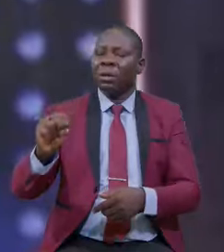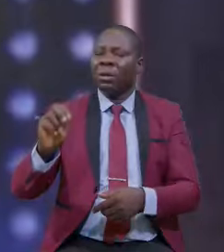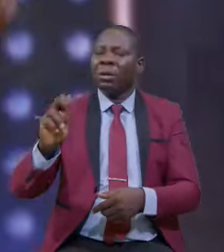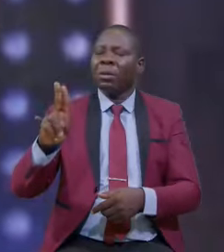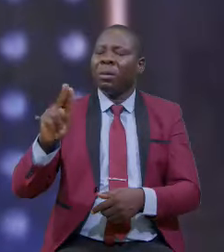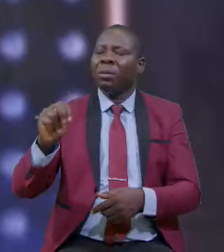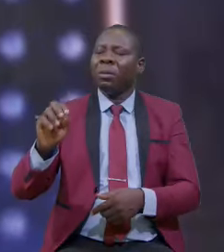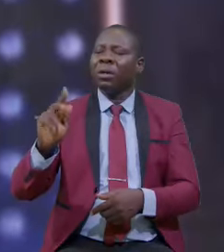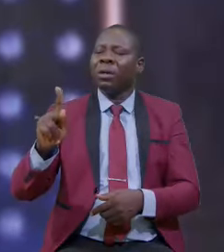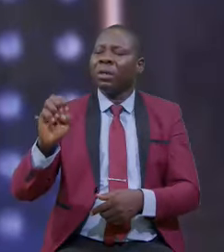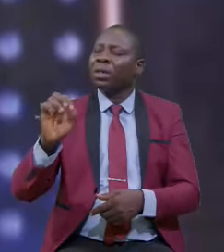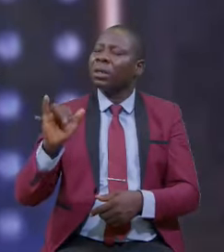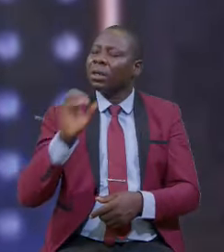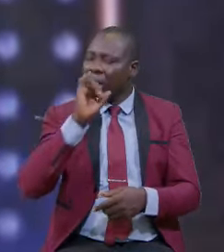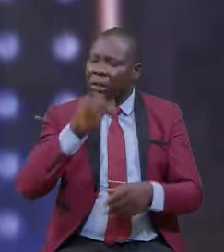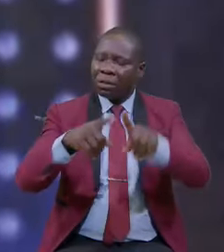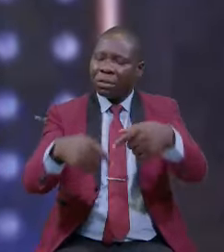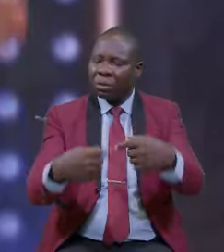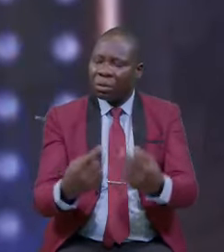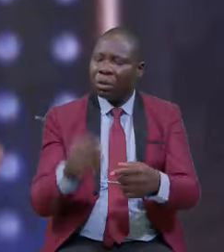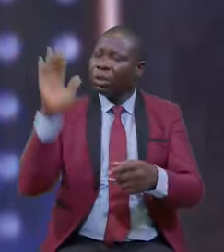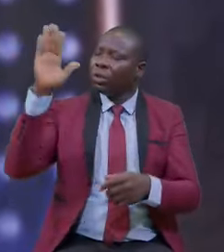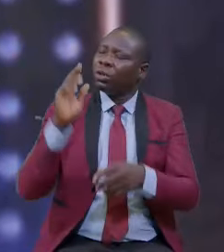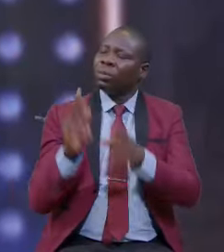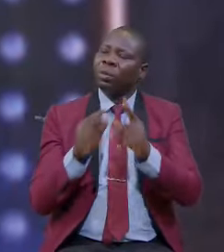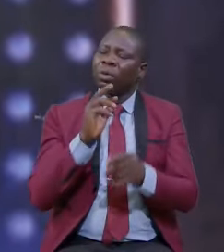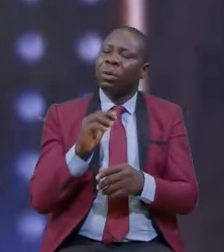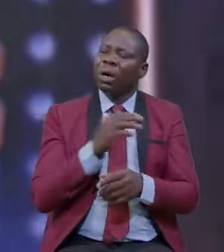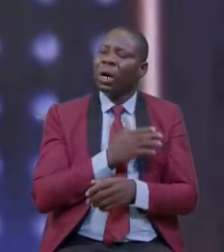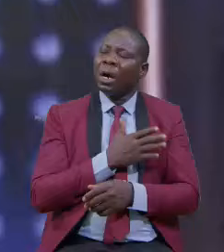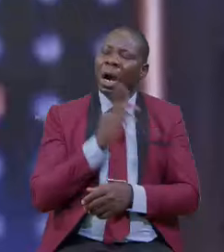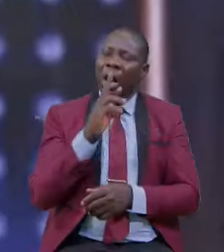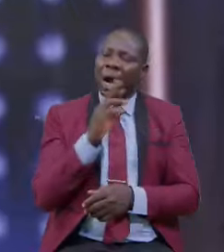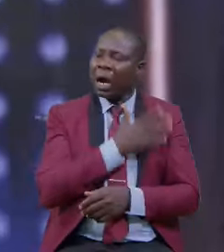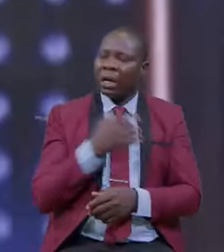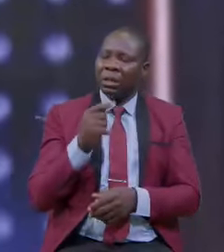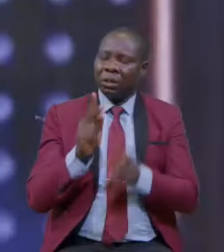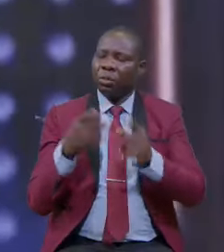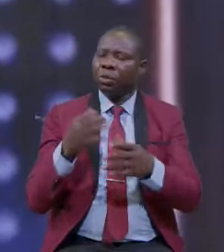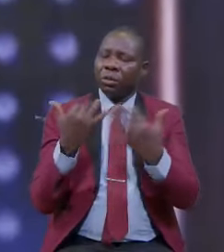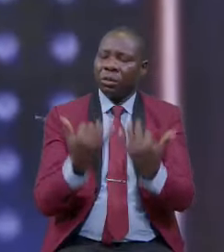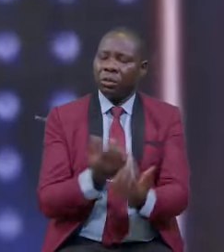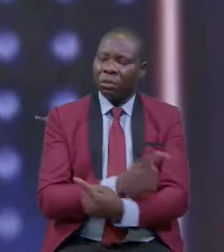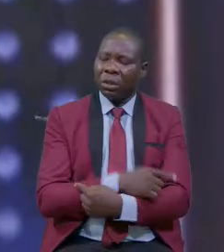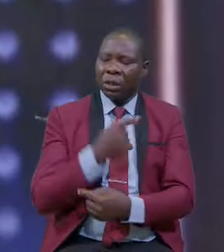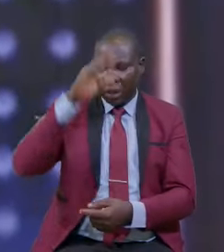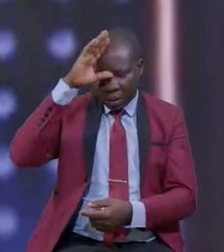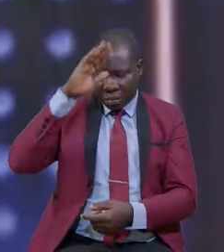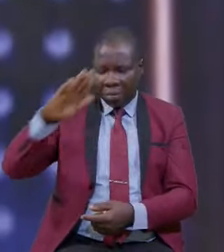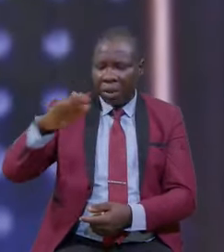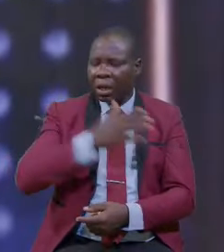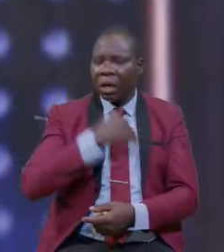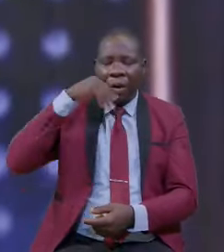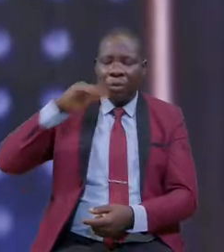is gone. Your people are the people of today. The men and the women of this